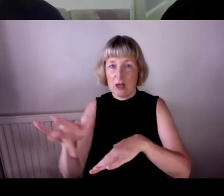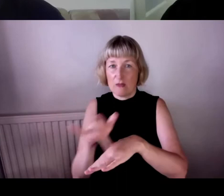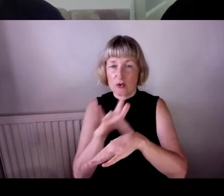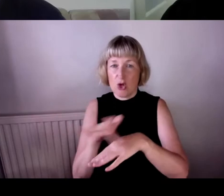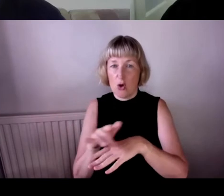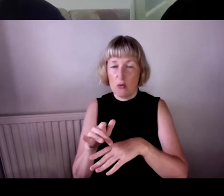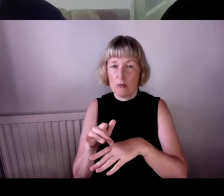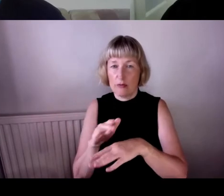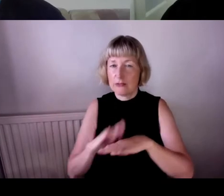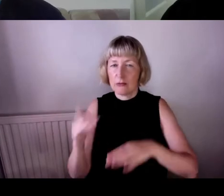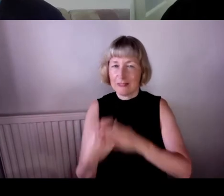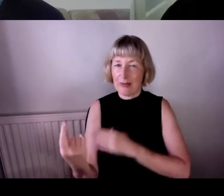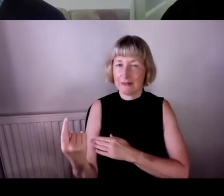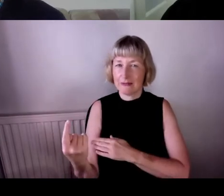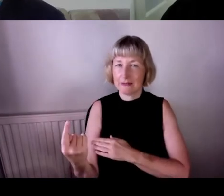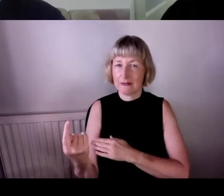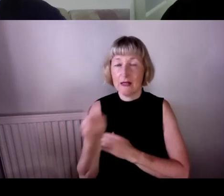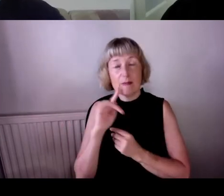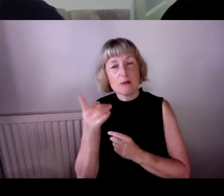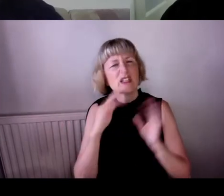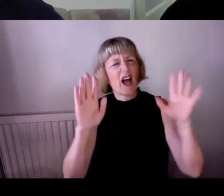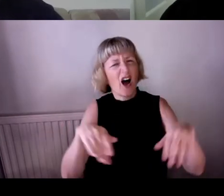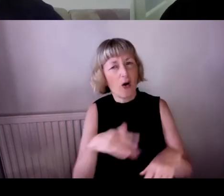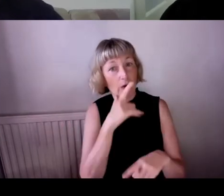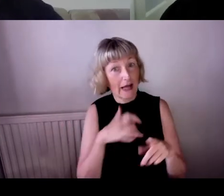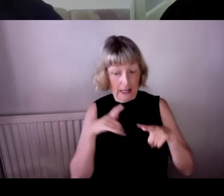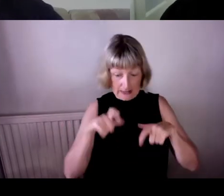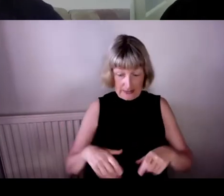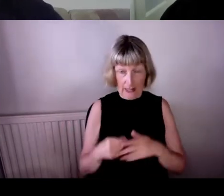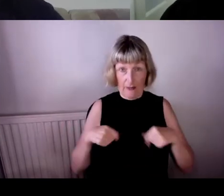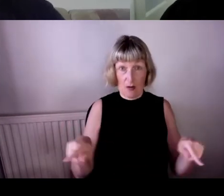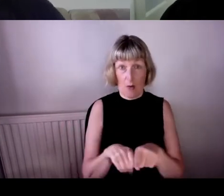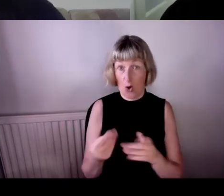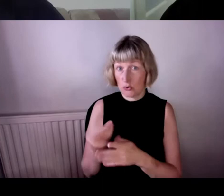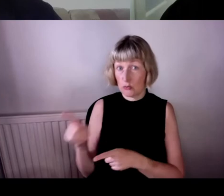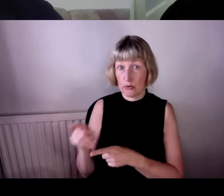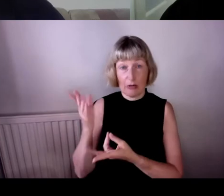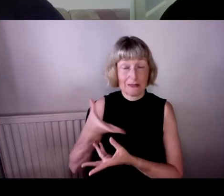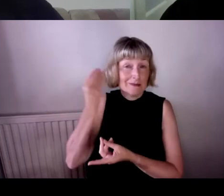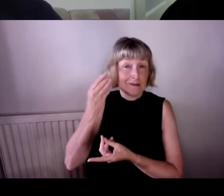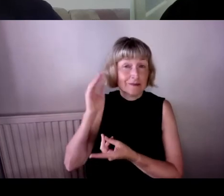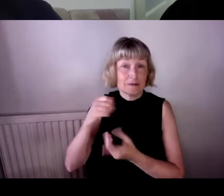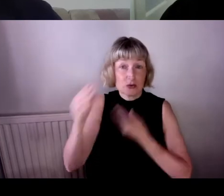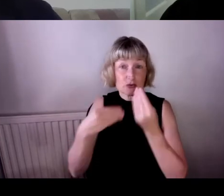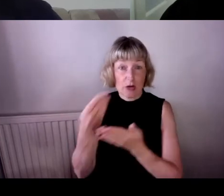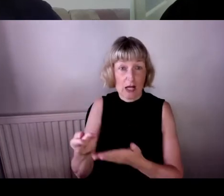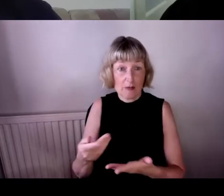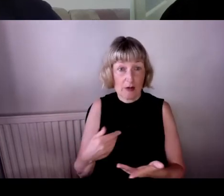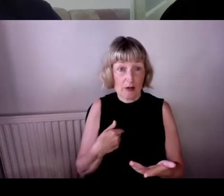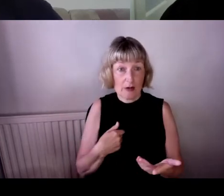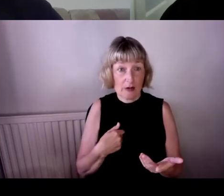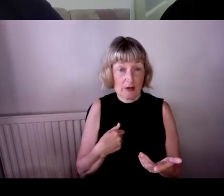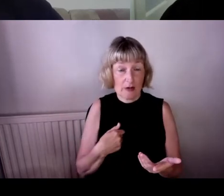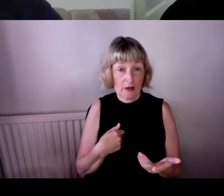It doesn't, often people will say, well, can I come and sit in the box with you and listen to you describe? And I'm just gonna be shouting random